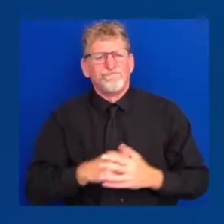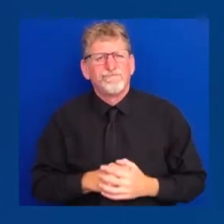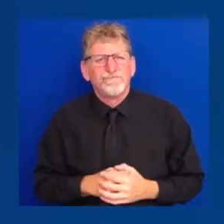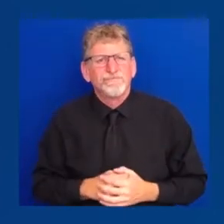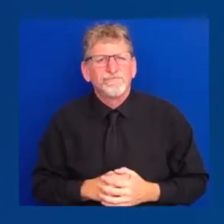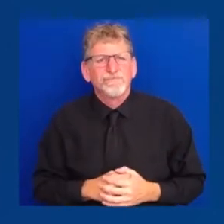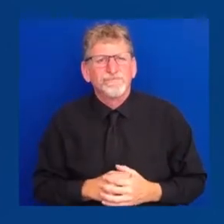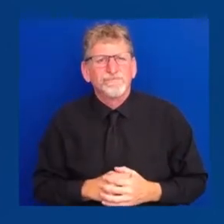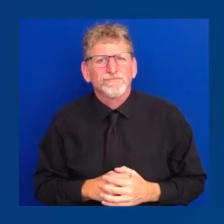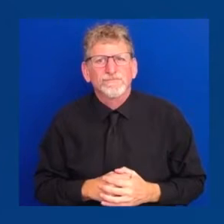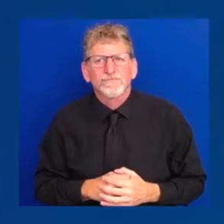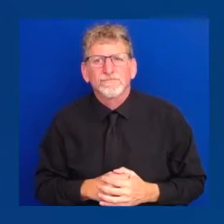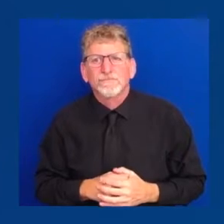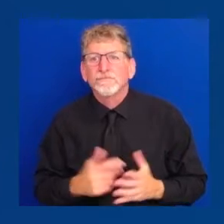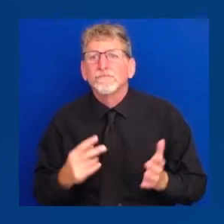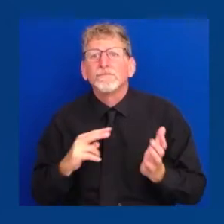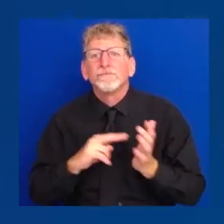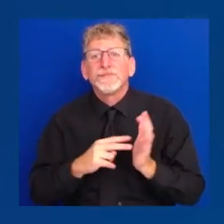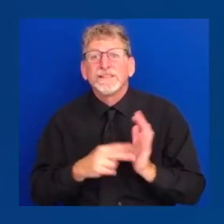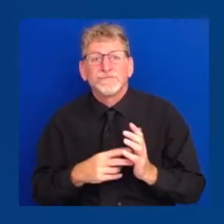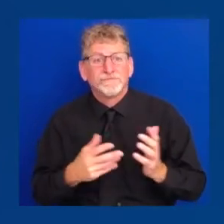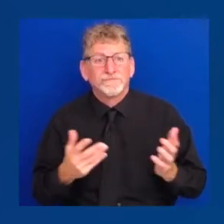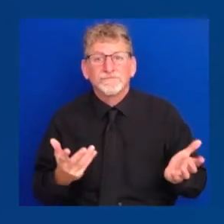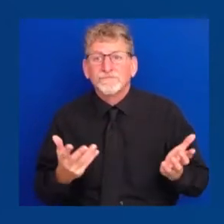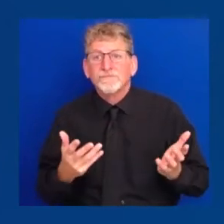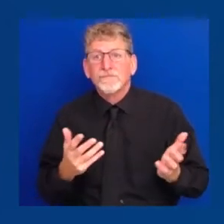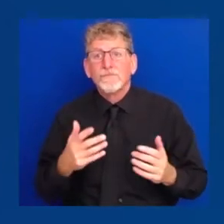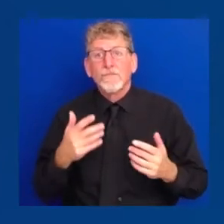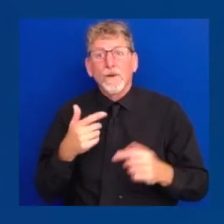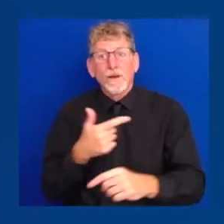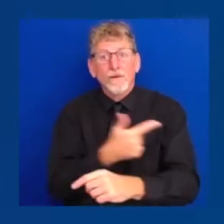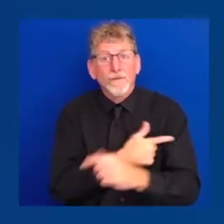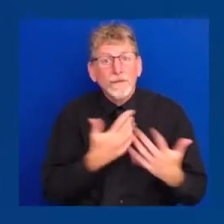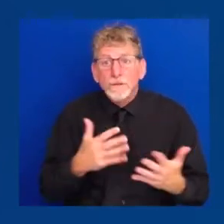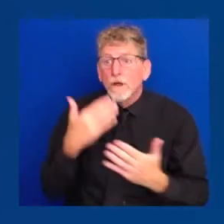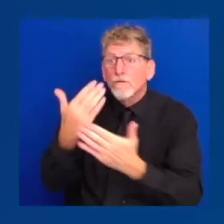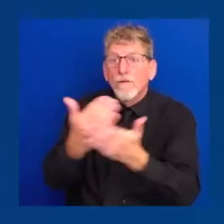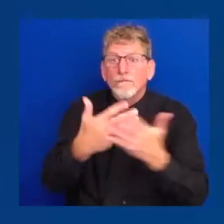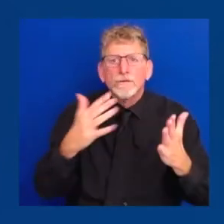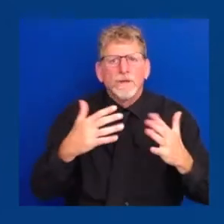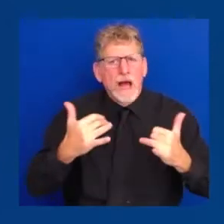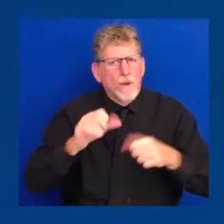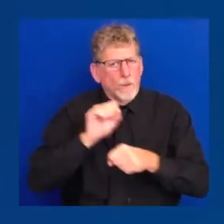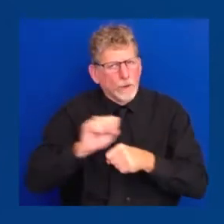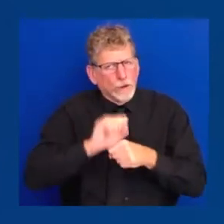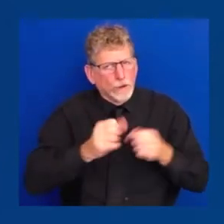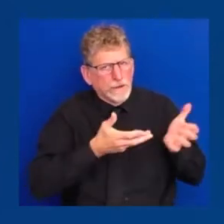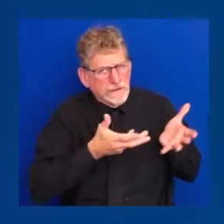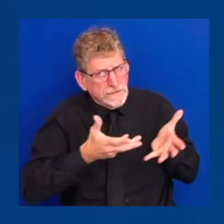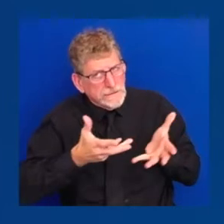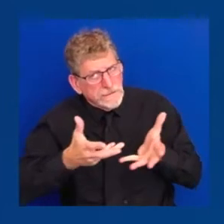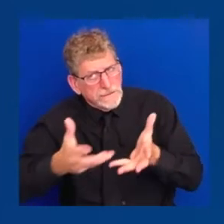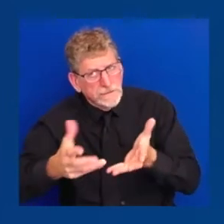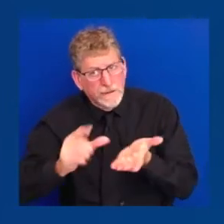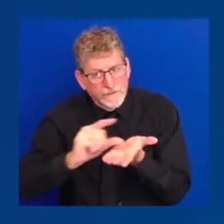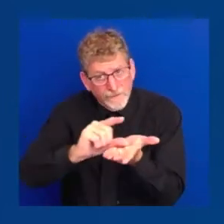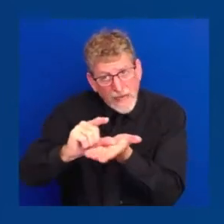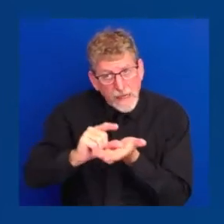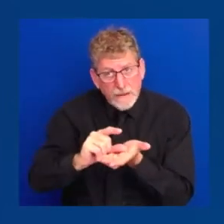those vaccines into vaccinations. We're going to help get shots in arms around the world by supporting